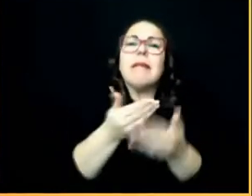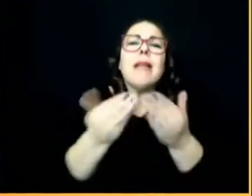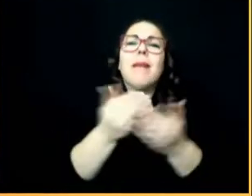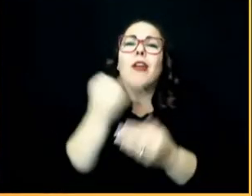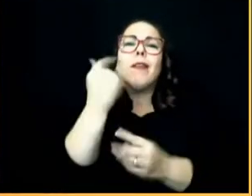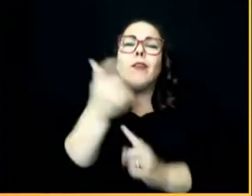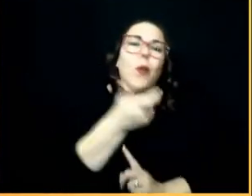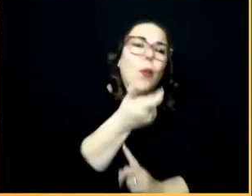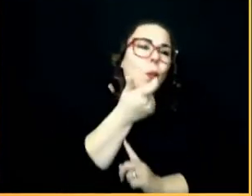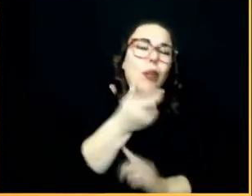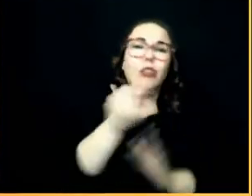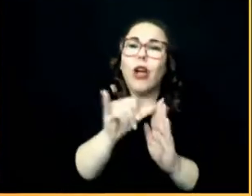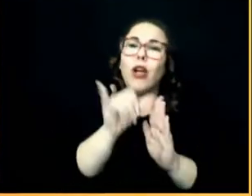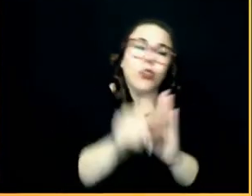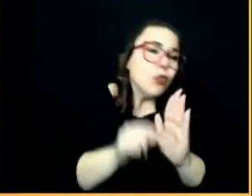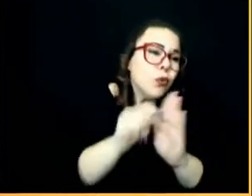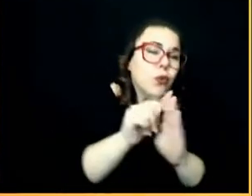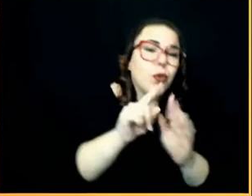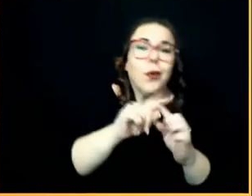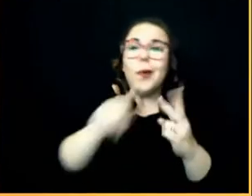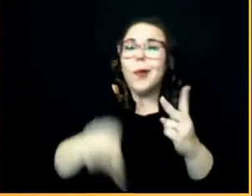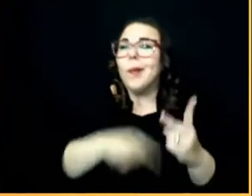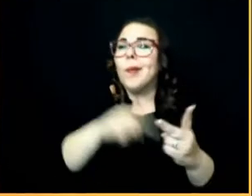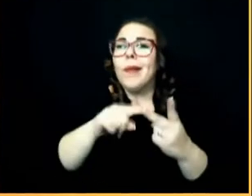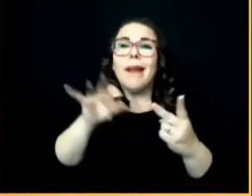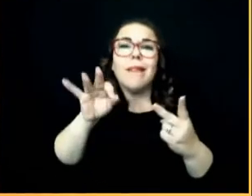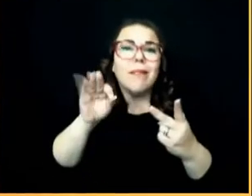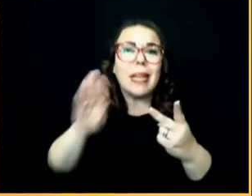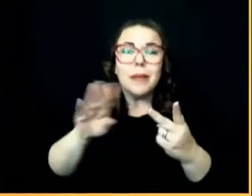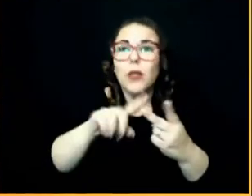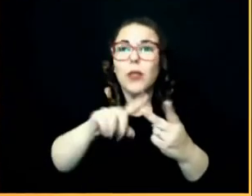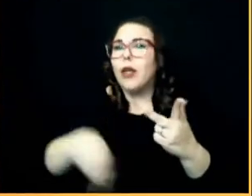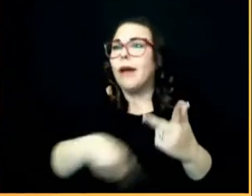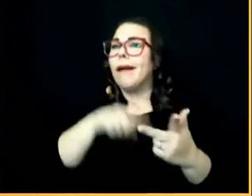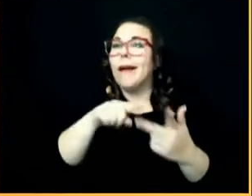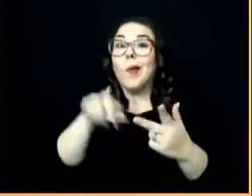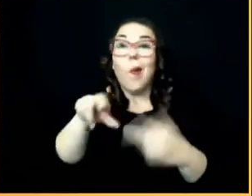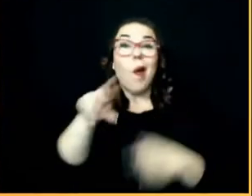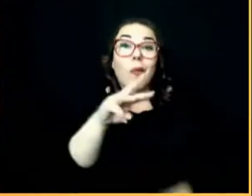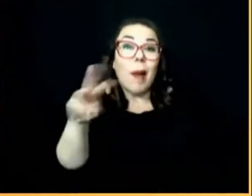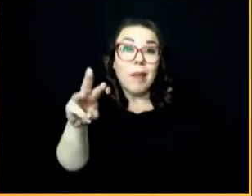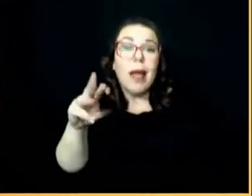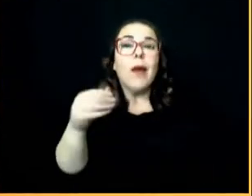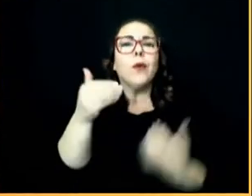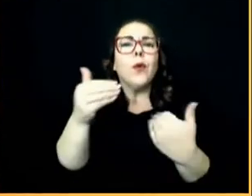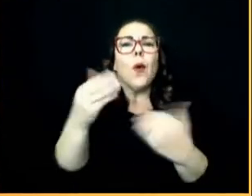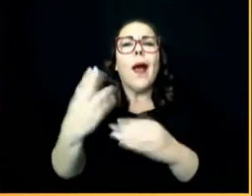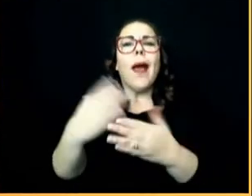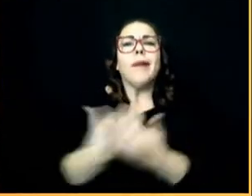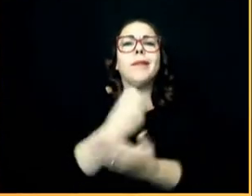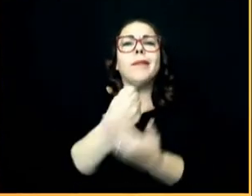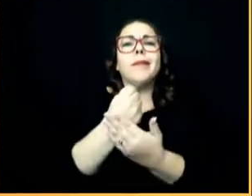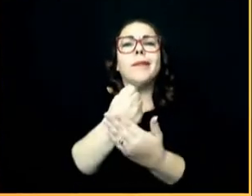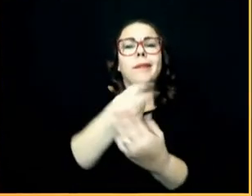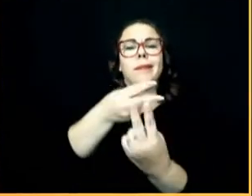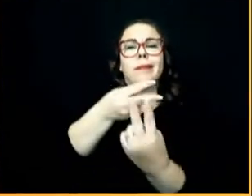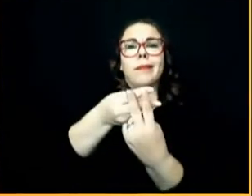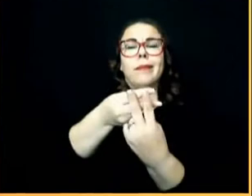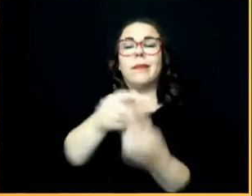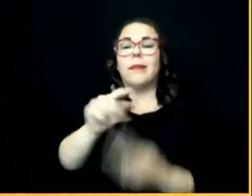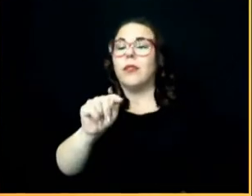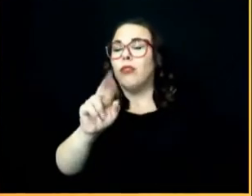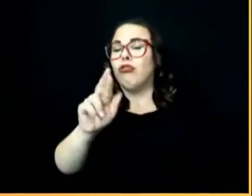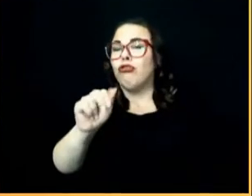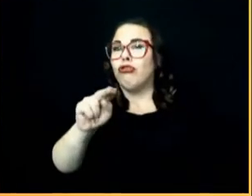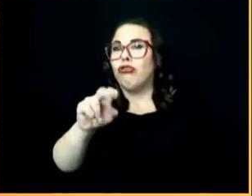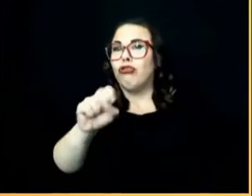the conversation and send us your questions using the hashtags Lives at Stake or Translash. So